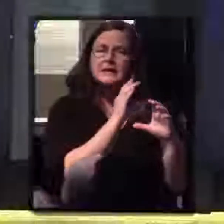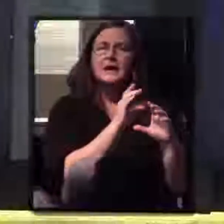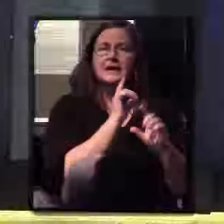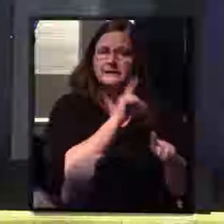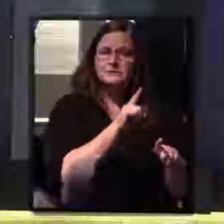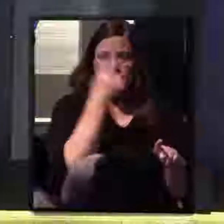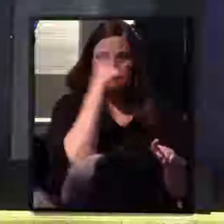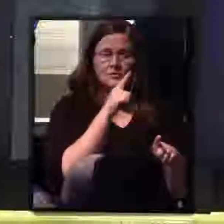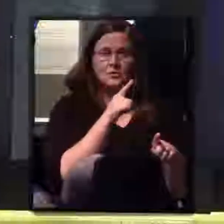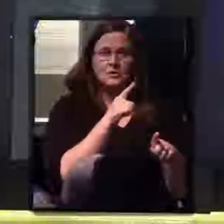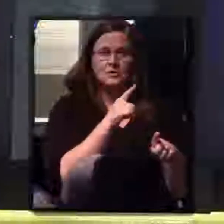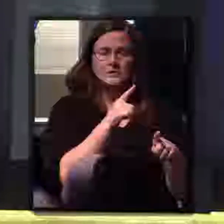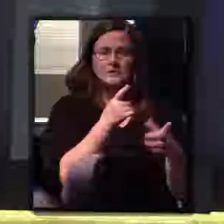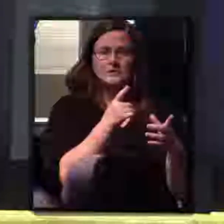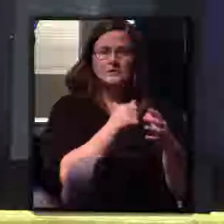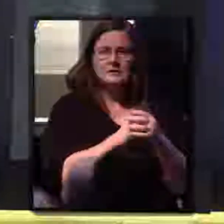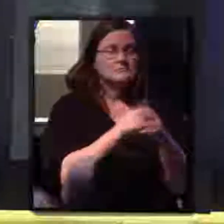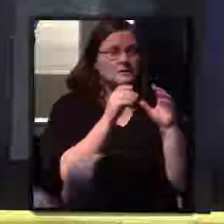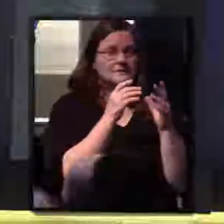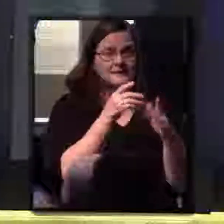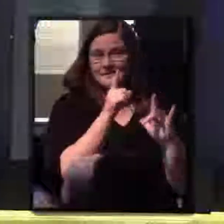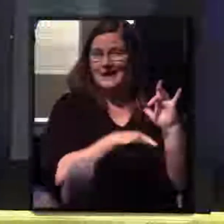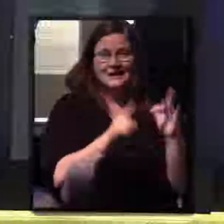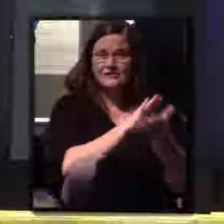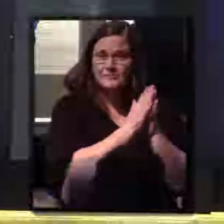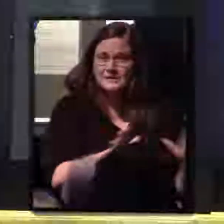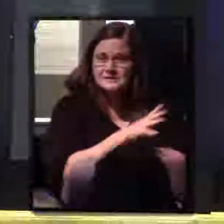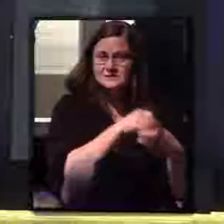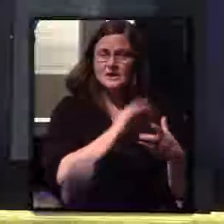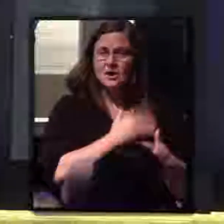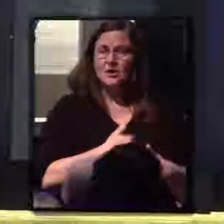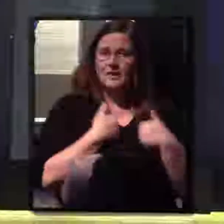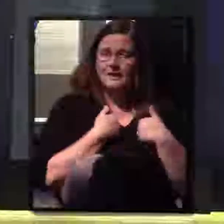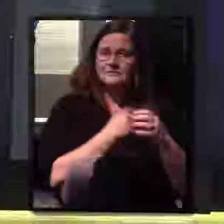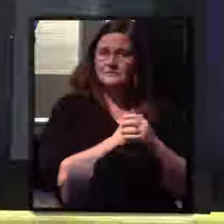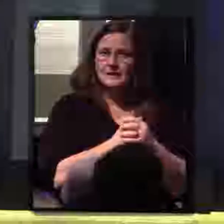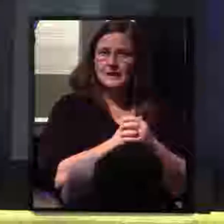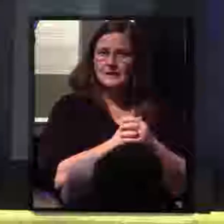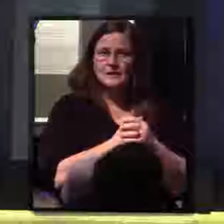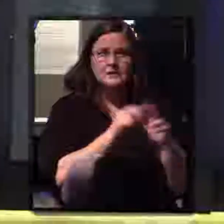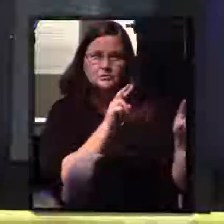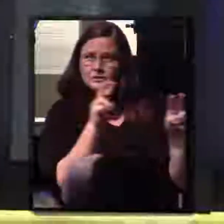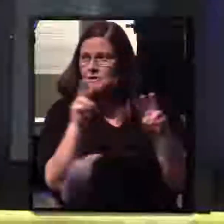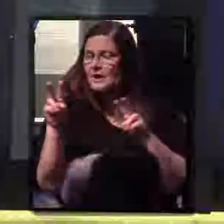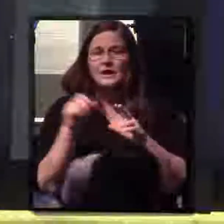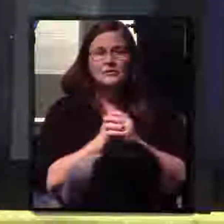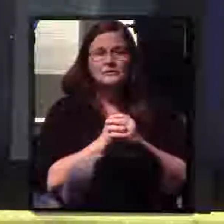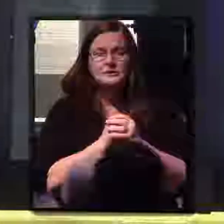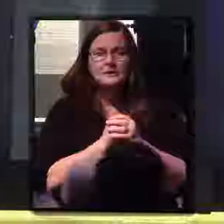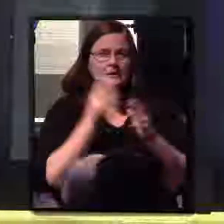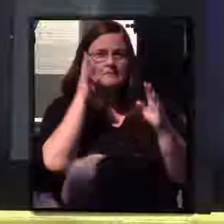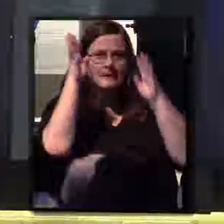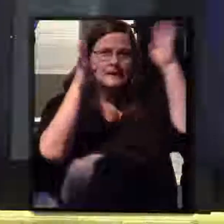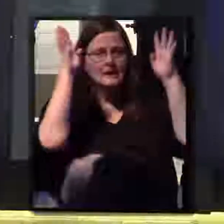we continue to seek answers for the lack of peace in our lives by